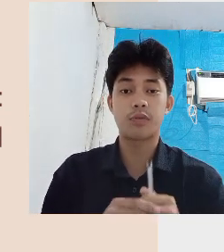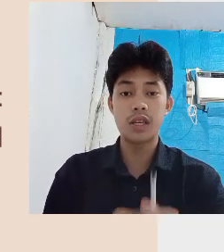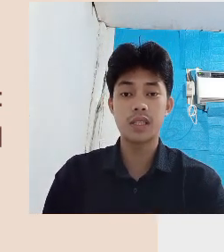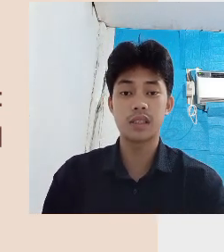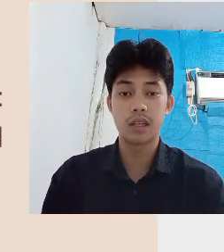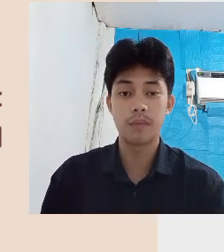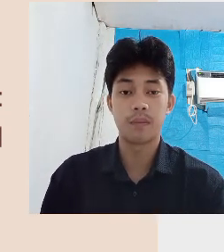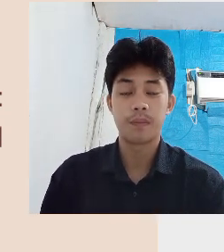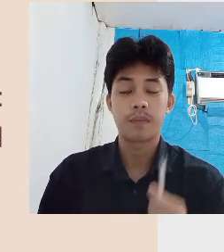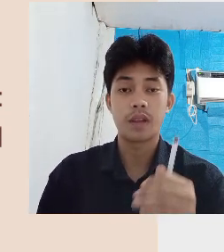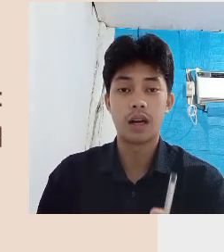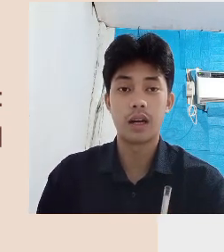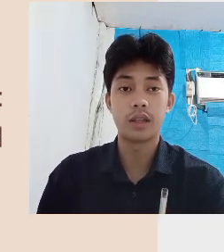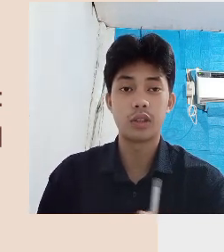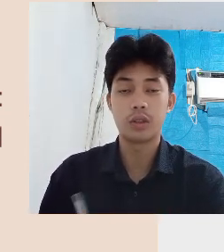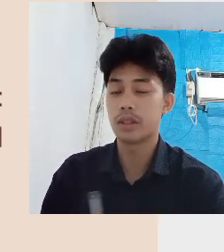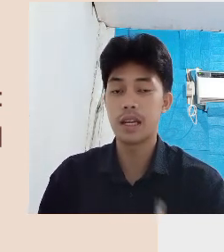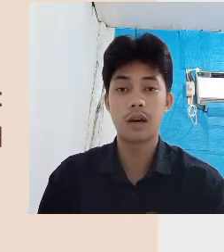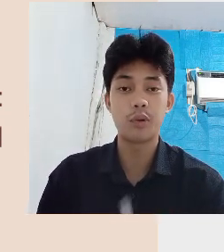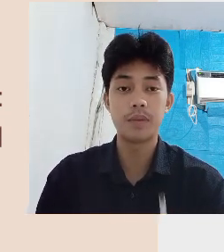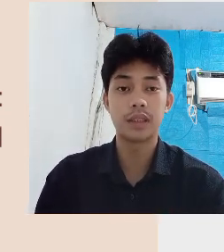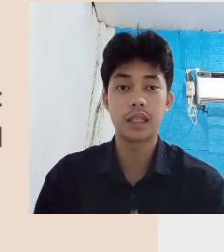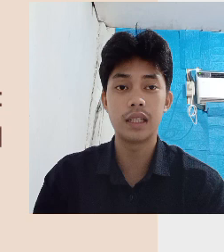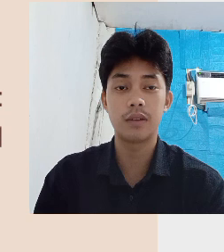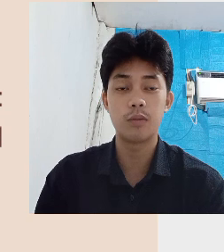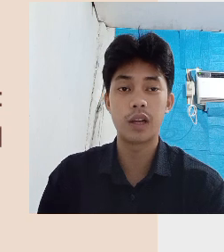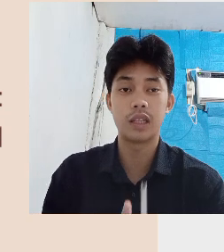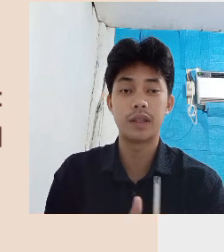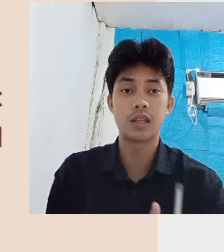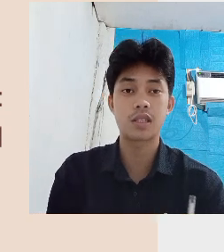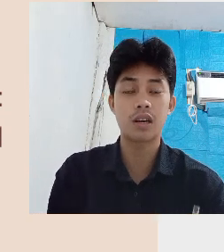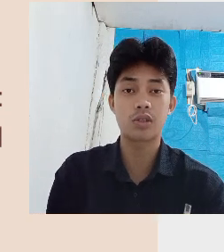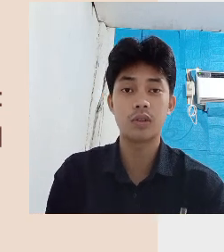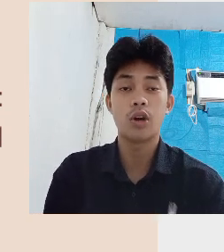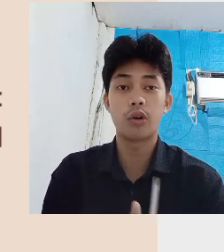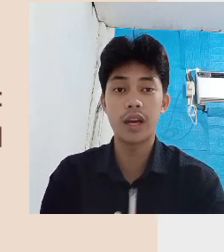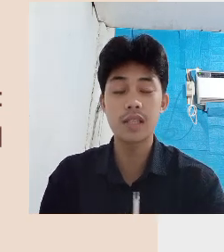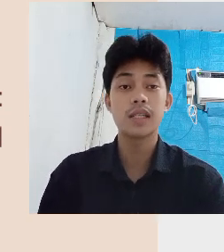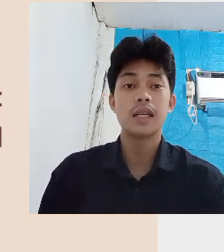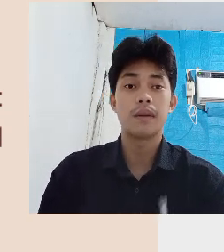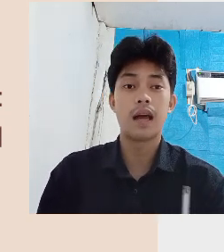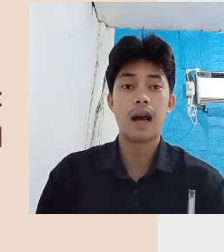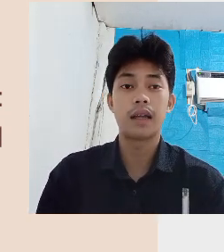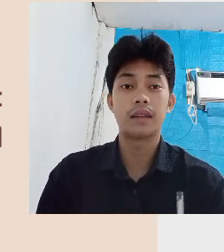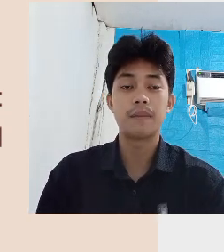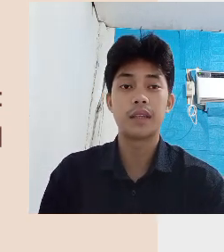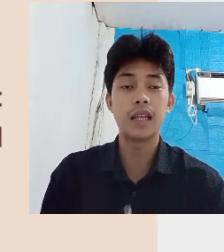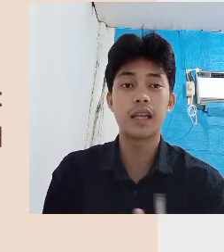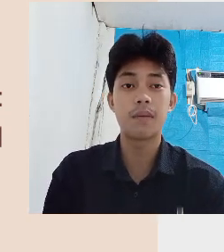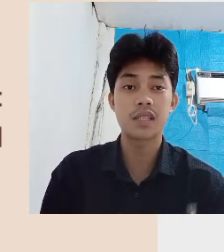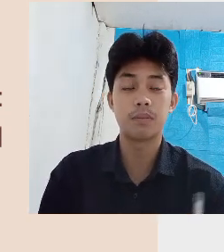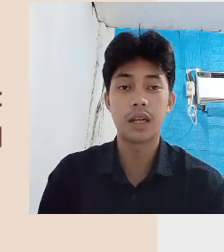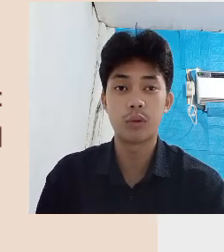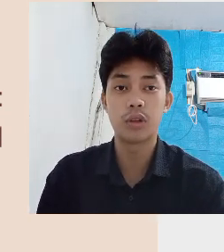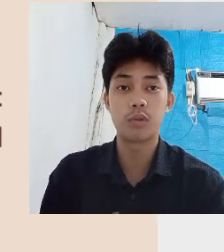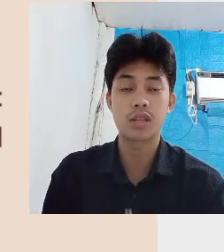you must facing them. Dili ka pwede magtagilid while giving the instruction, or else dili